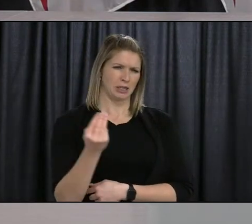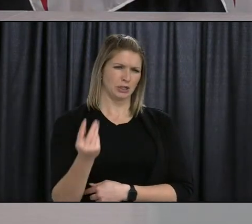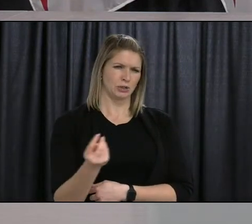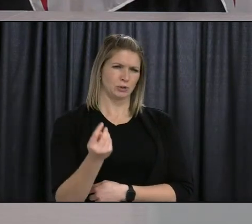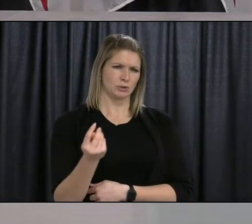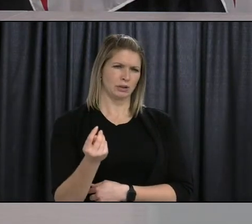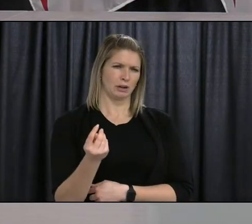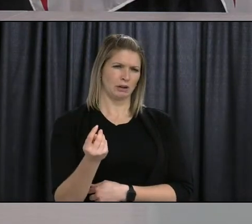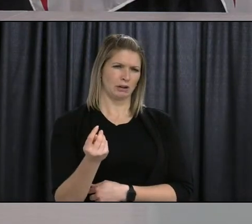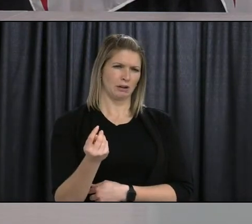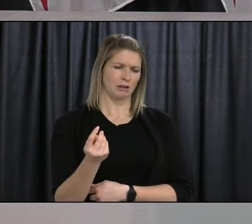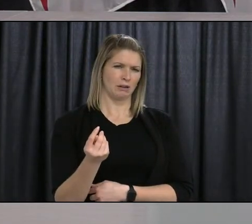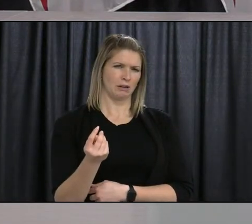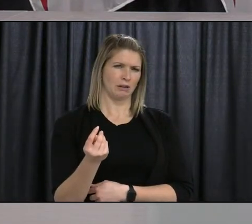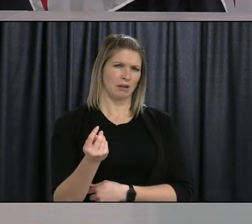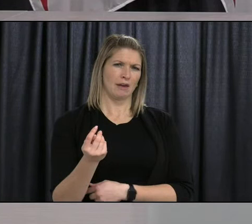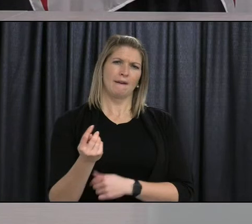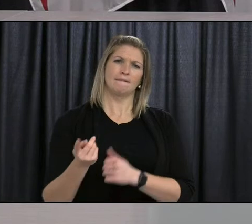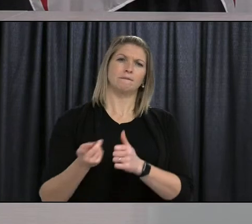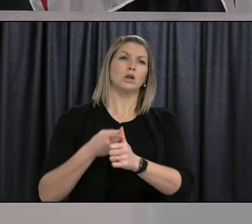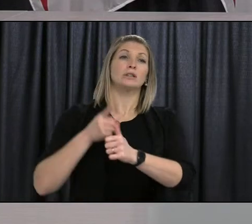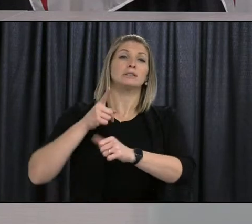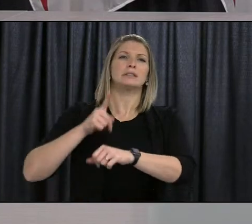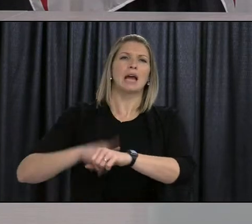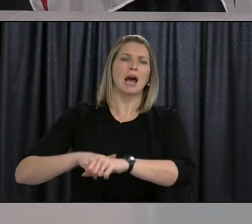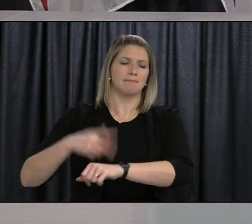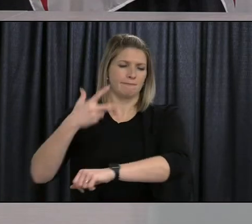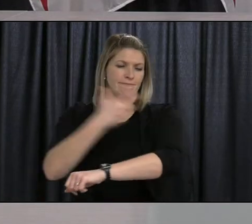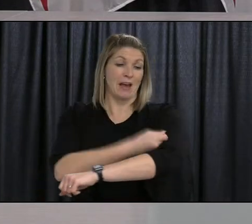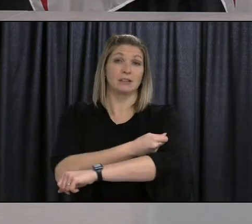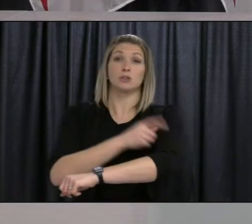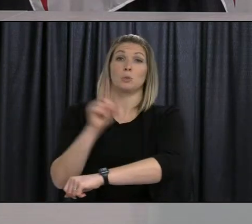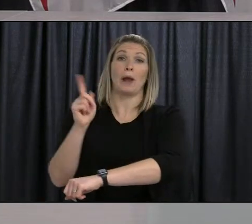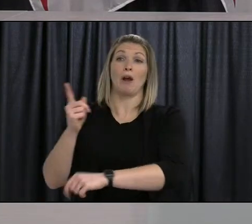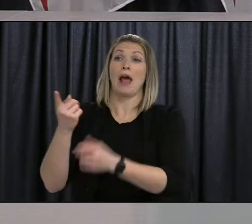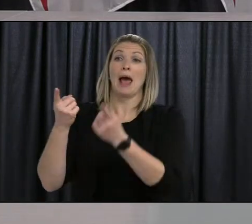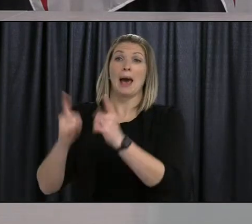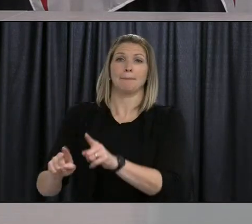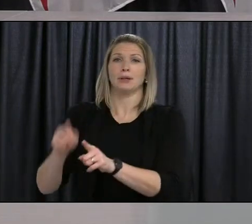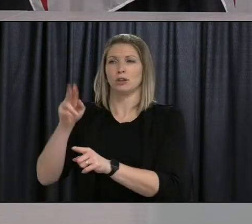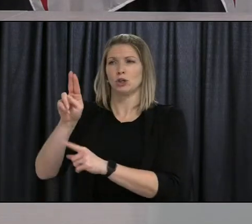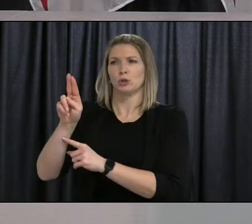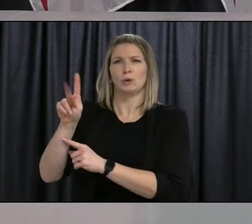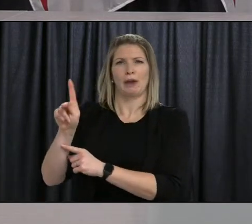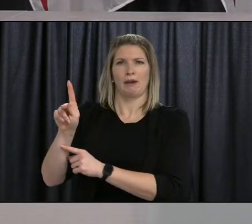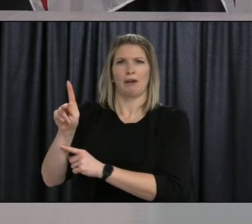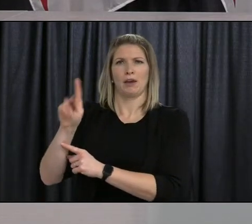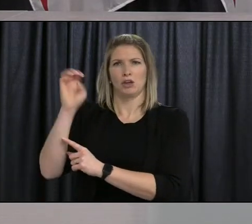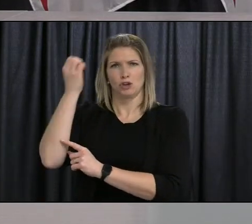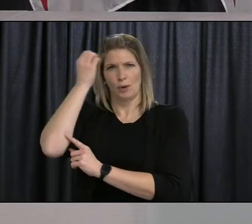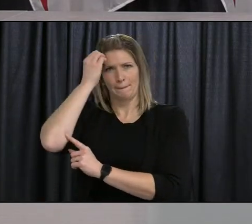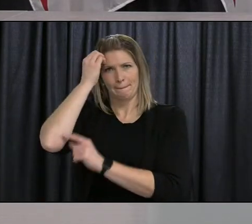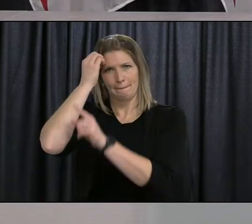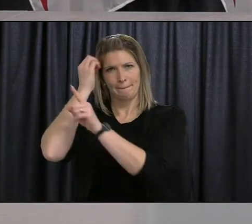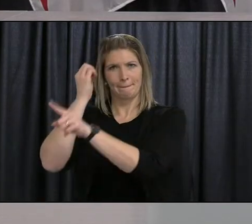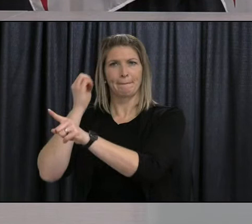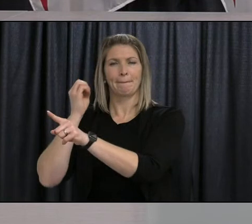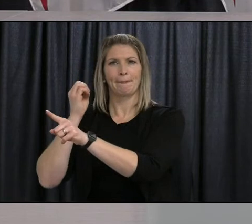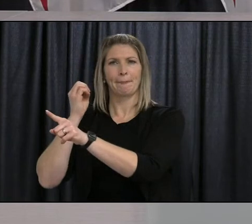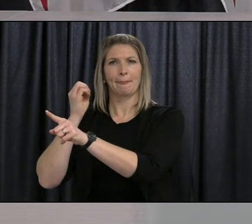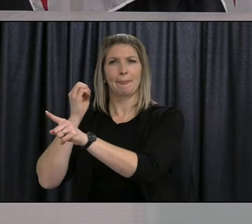very first vaccinations in the UK. I know in the Nova Scotia Department of Health is taking lists of